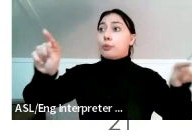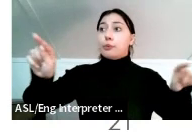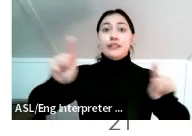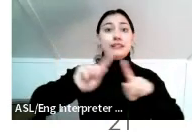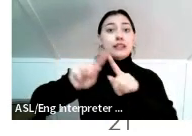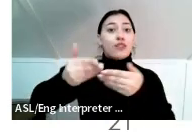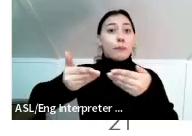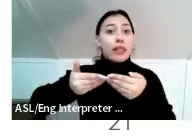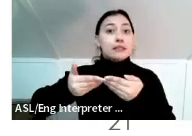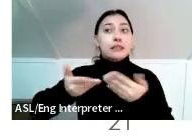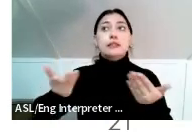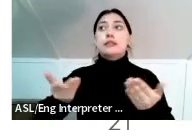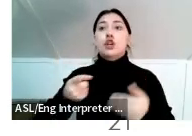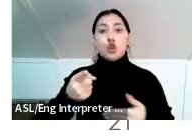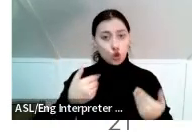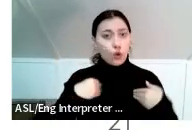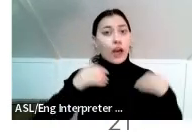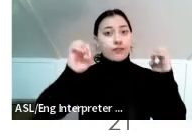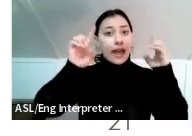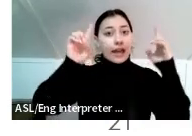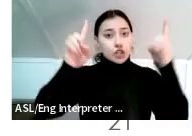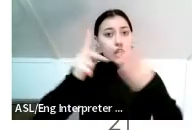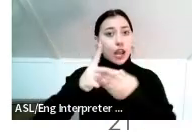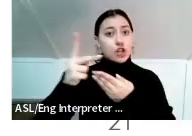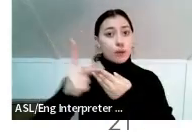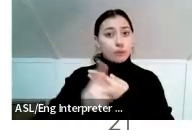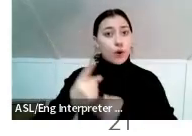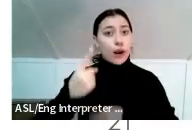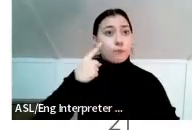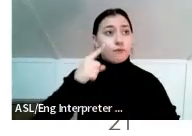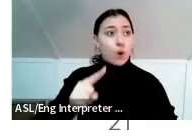have an education program